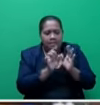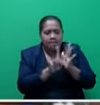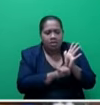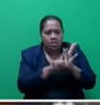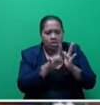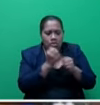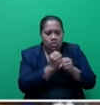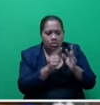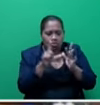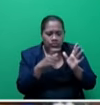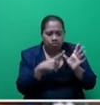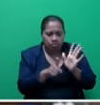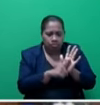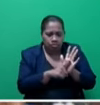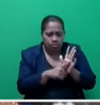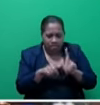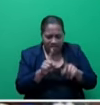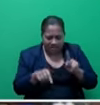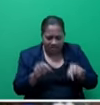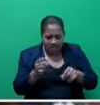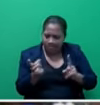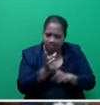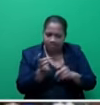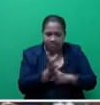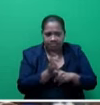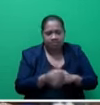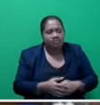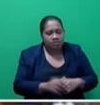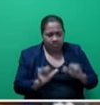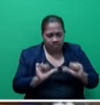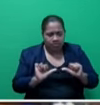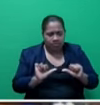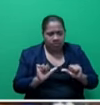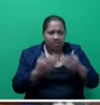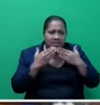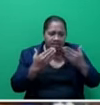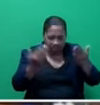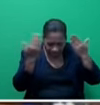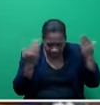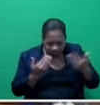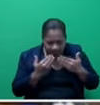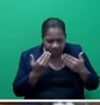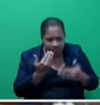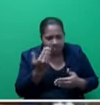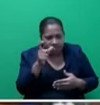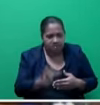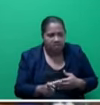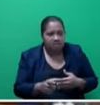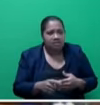and are unique ecosystems that must be protected. Thank you, Honourable Speaker. Once again, Honourable